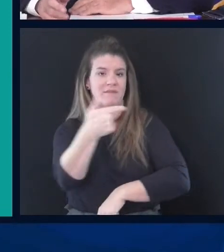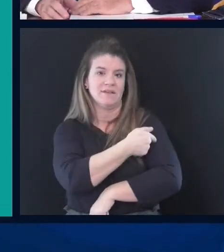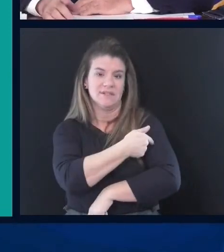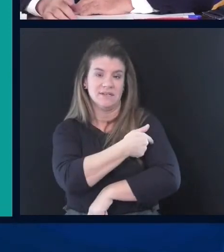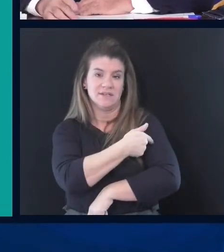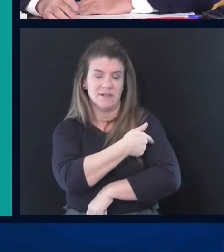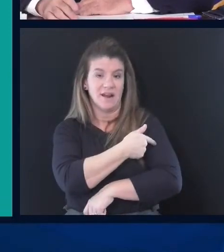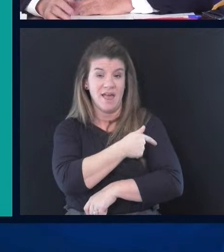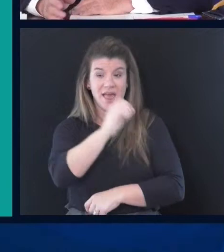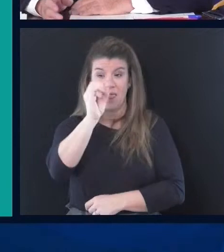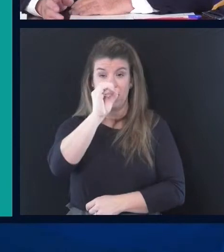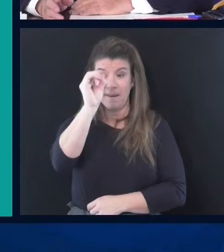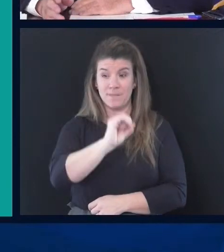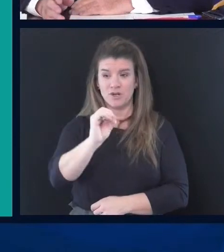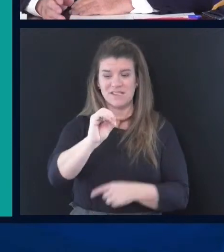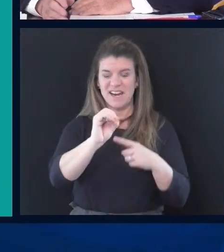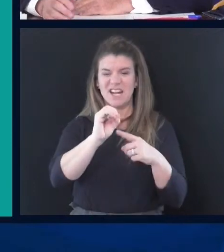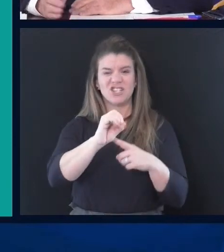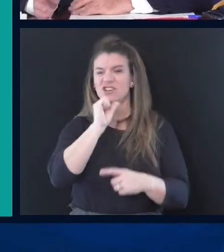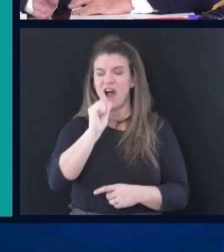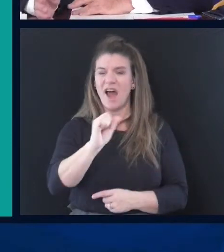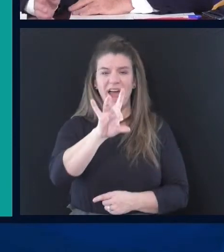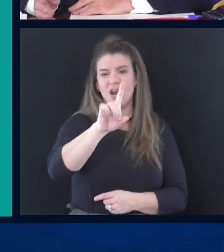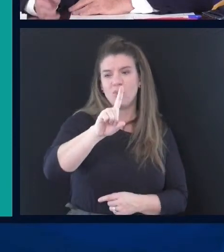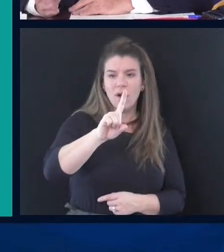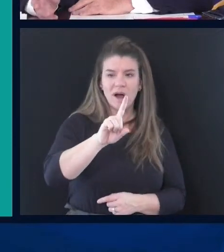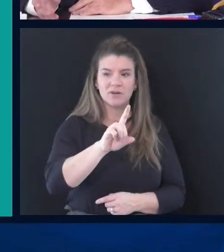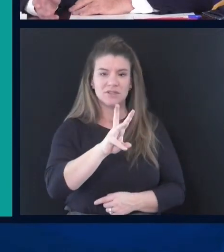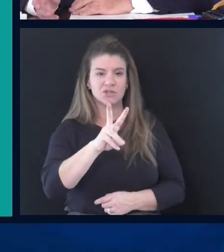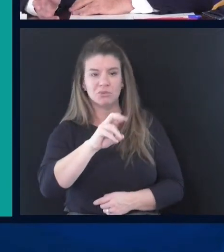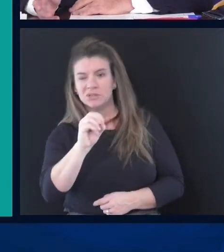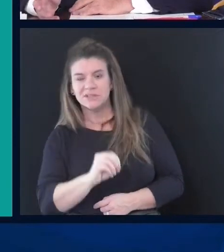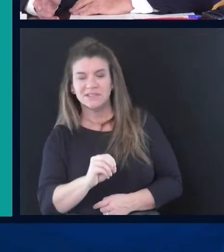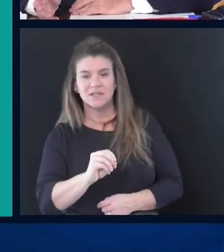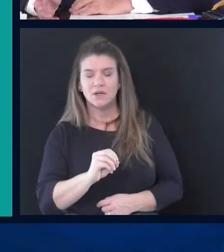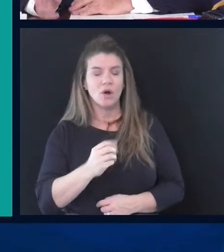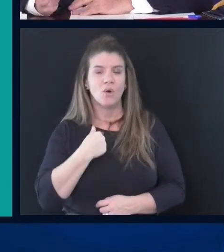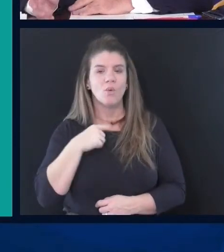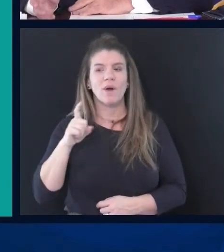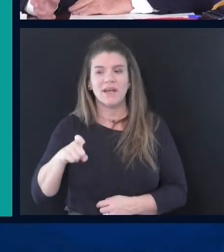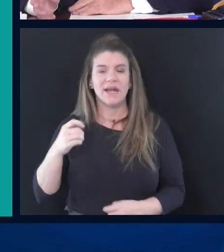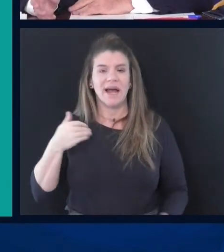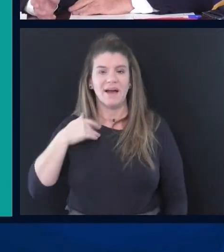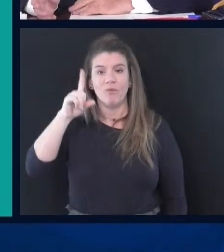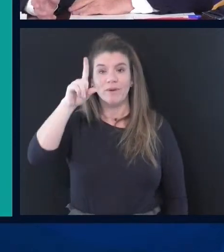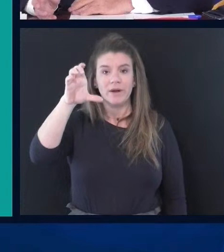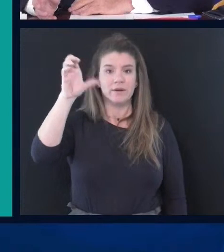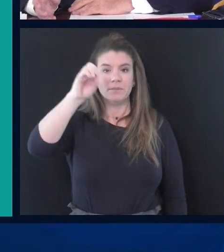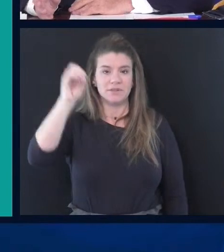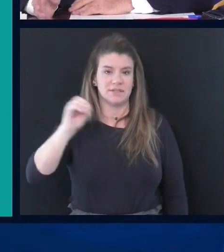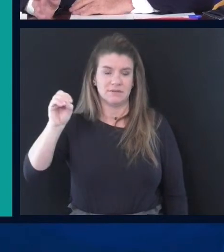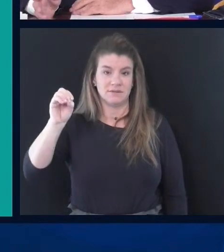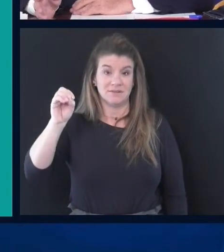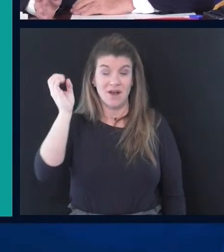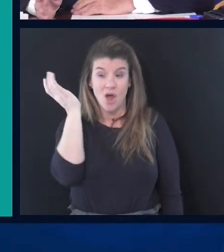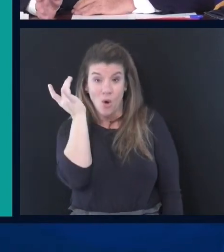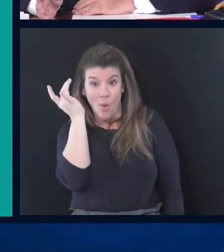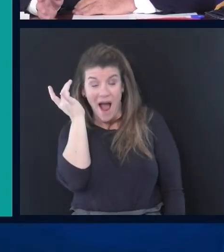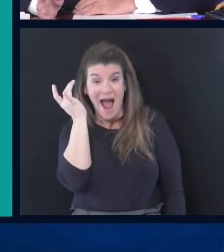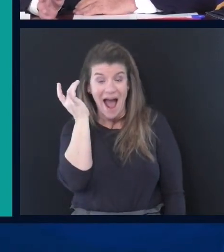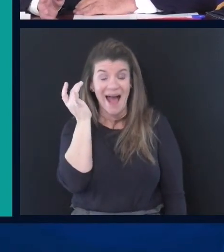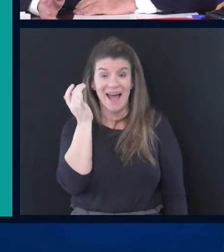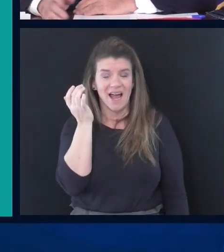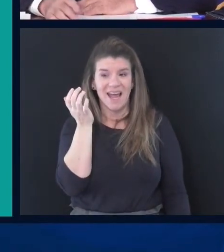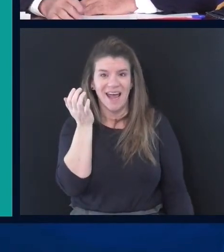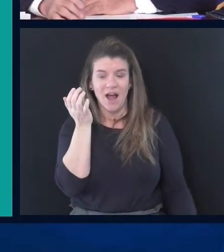The percentage doesn't need to be 81% or 62% or whatever. It needs to be 100% or they're close to